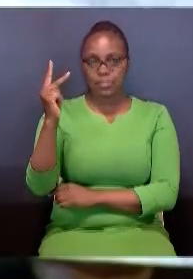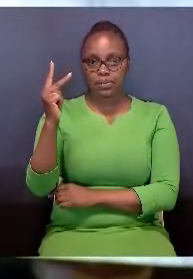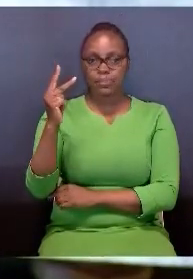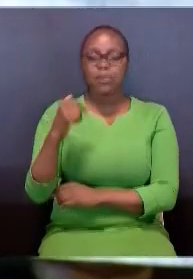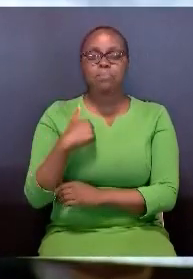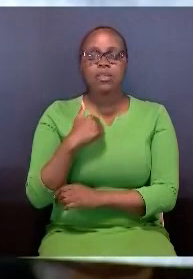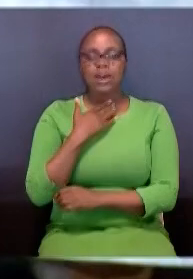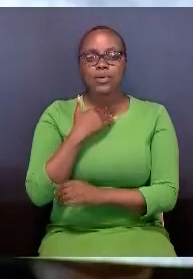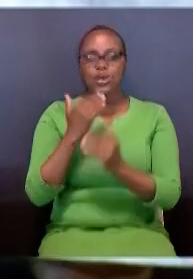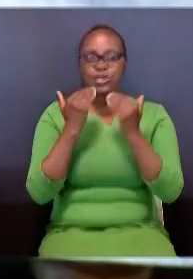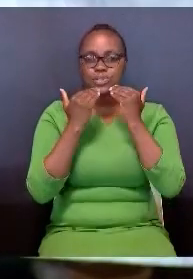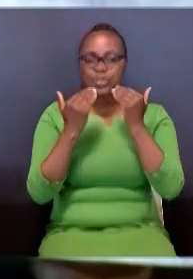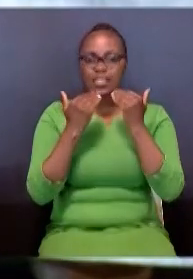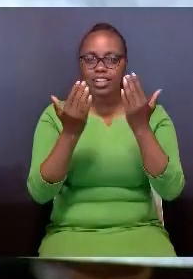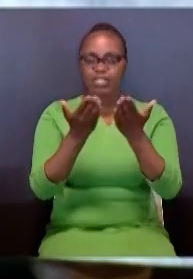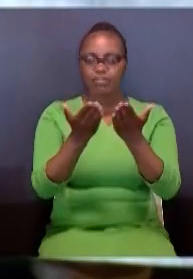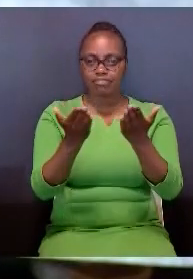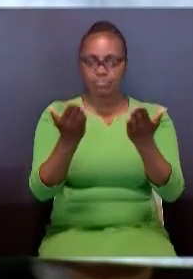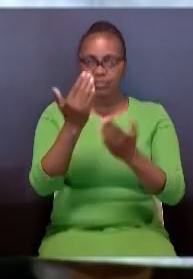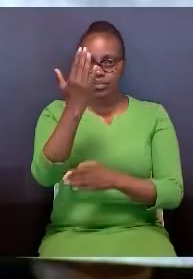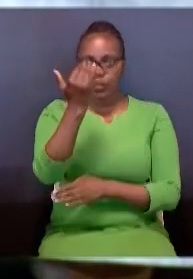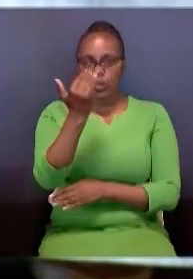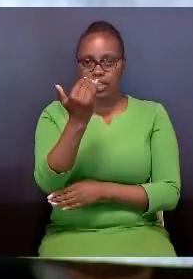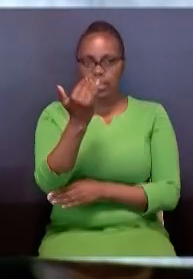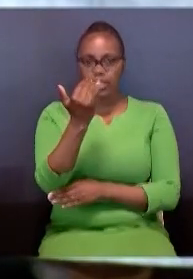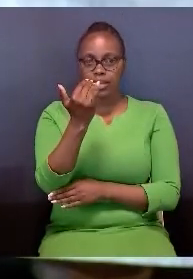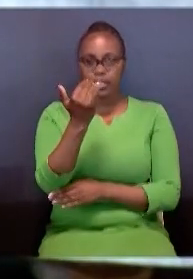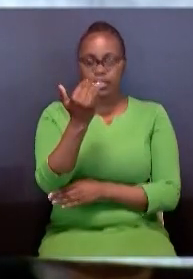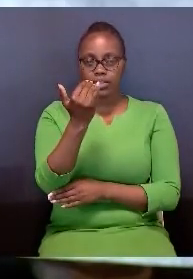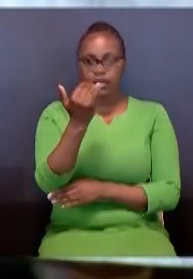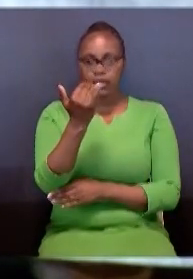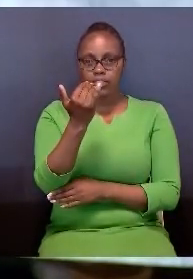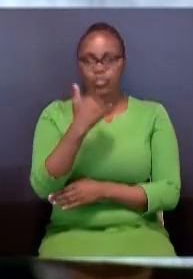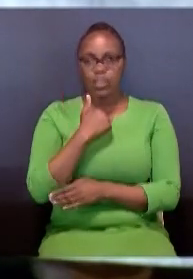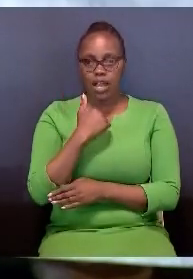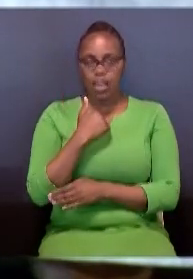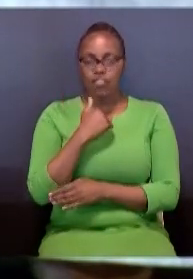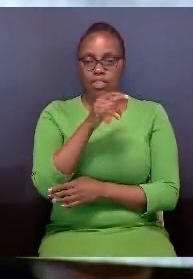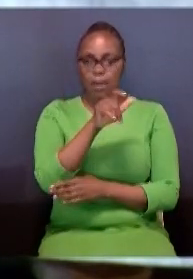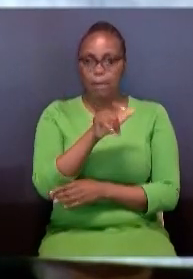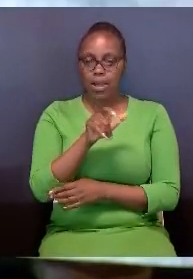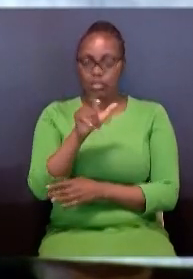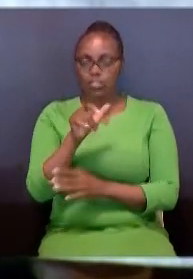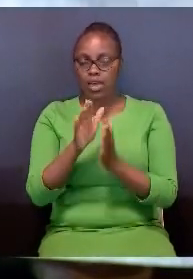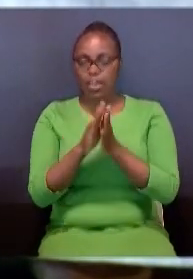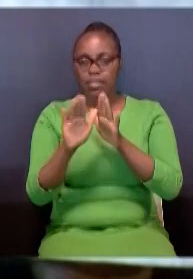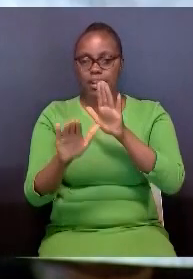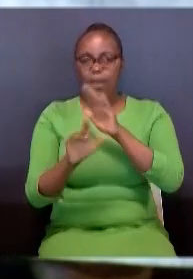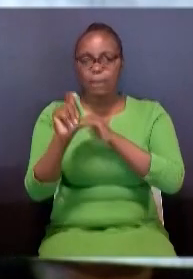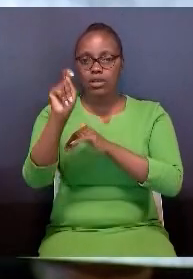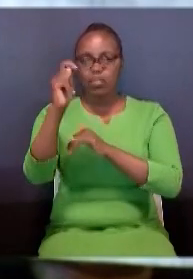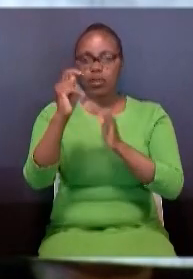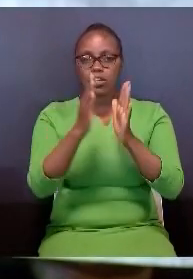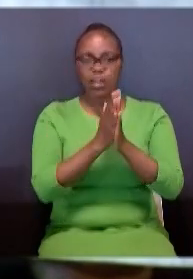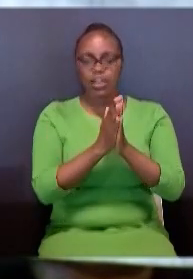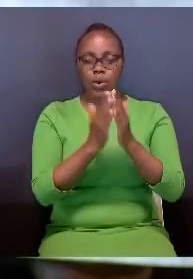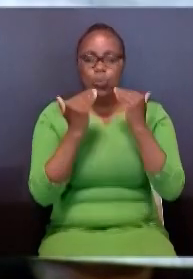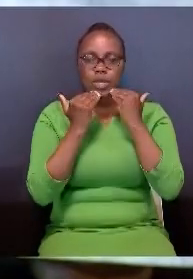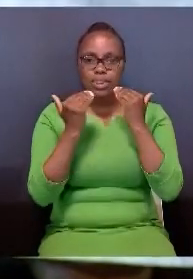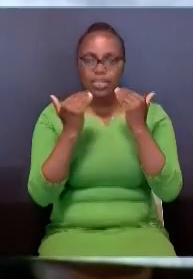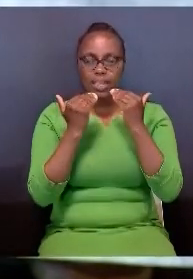I want to thank you for joining us in person, Deputy President, and thank